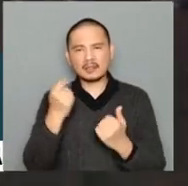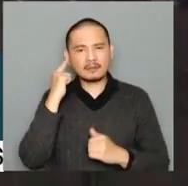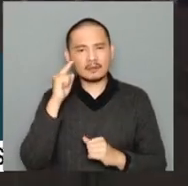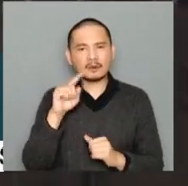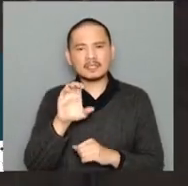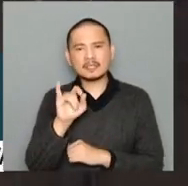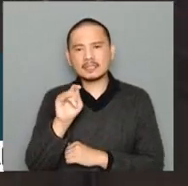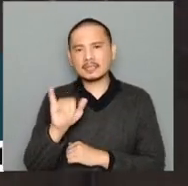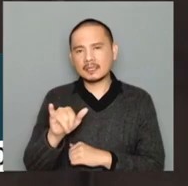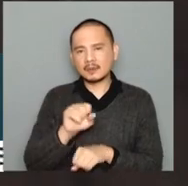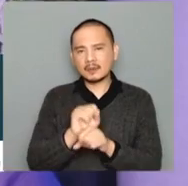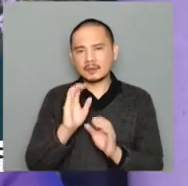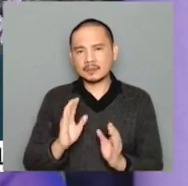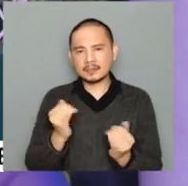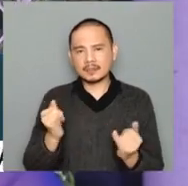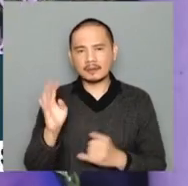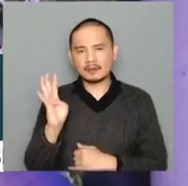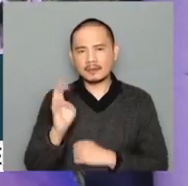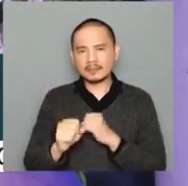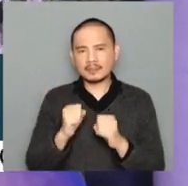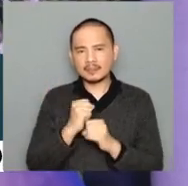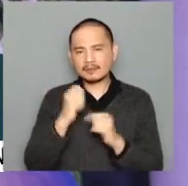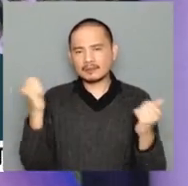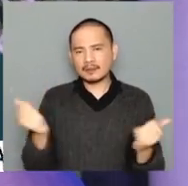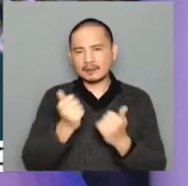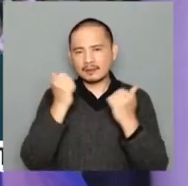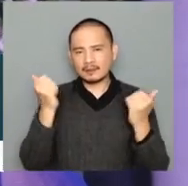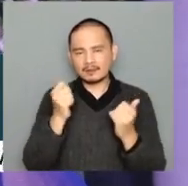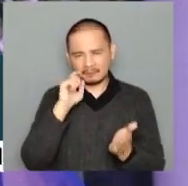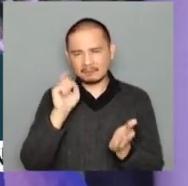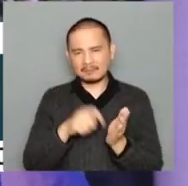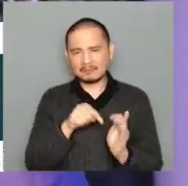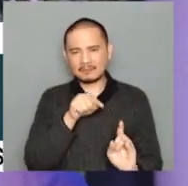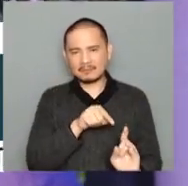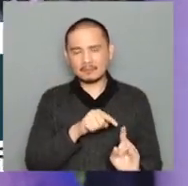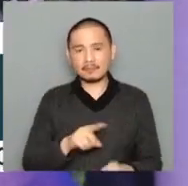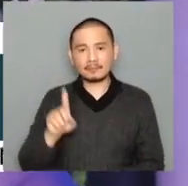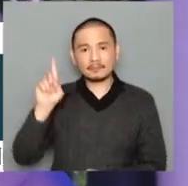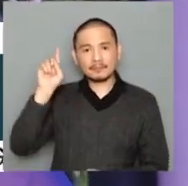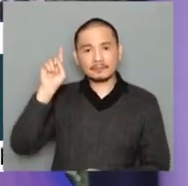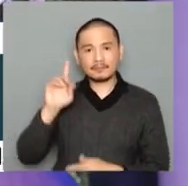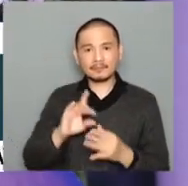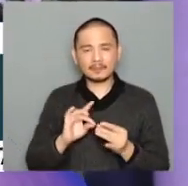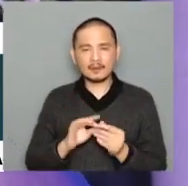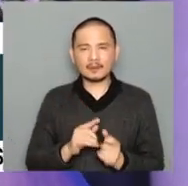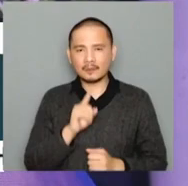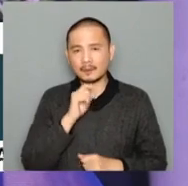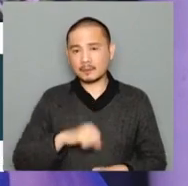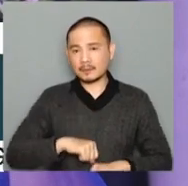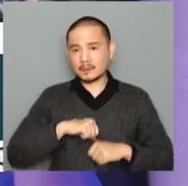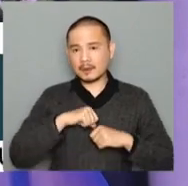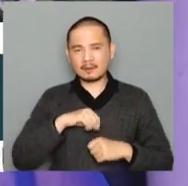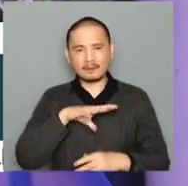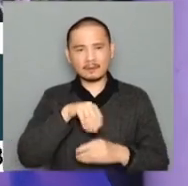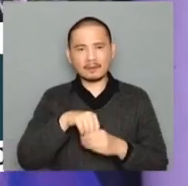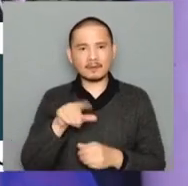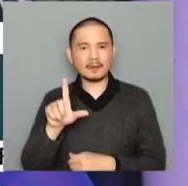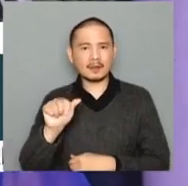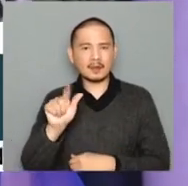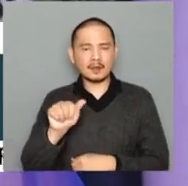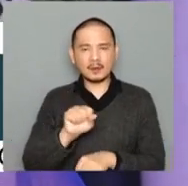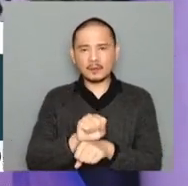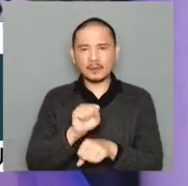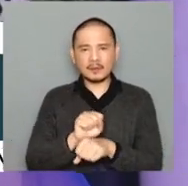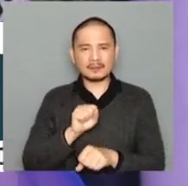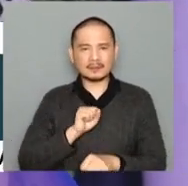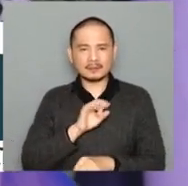its 40 years. I feel really great and proud that I'm a part of the City of Los Angeles workforce. And most importantly, I'm a